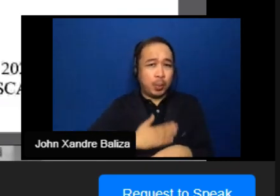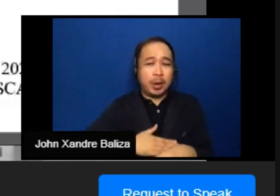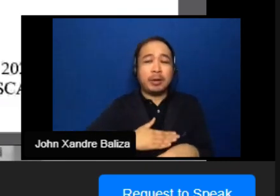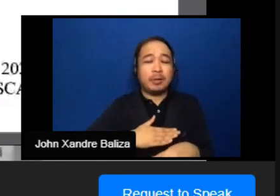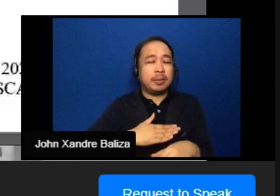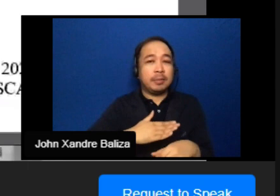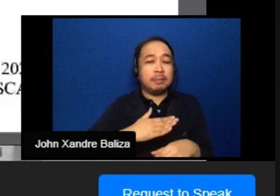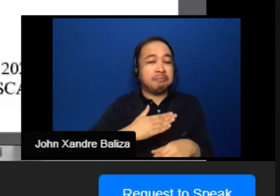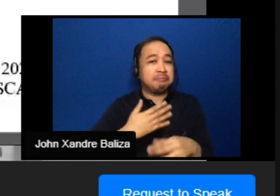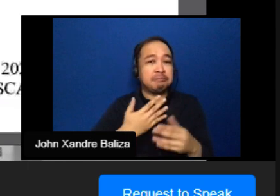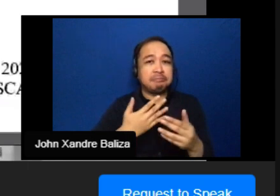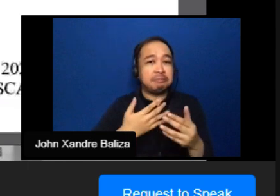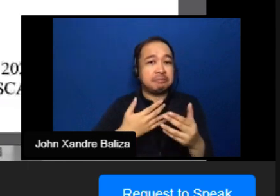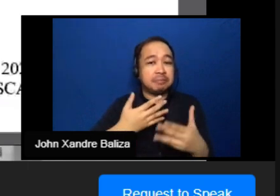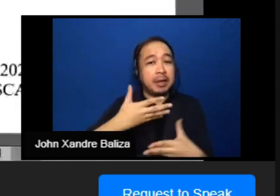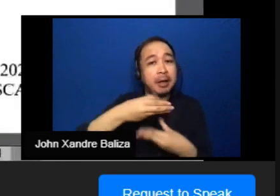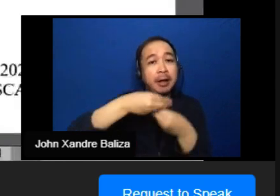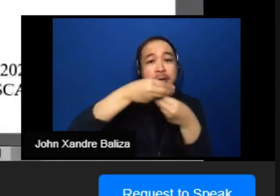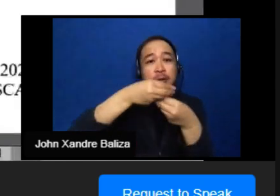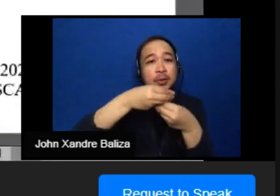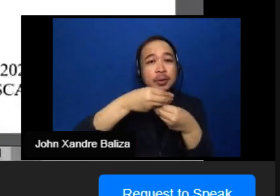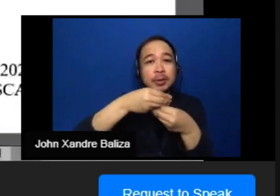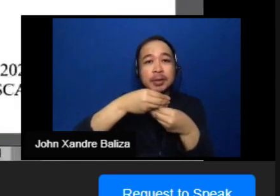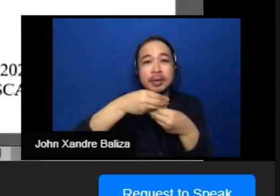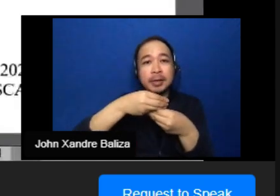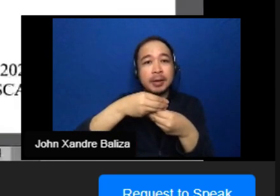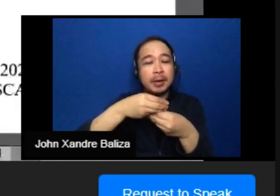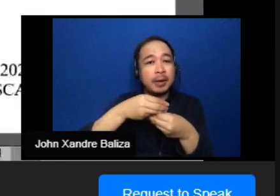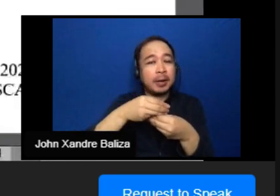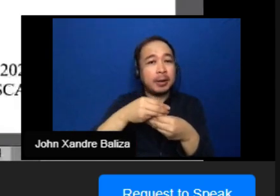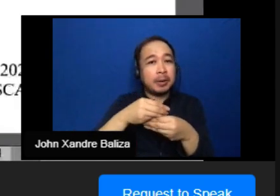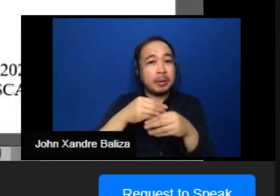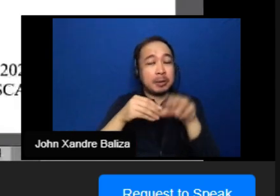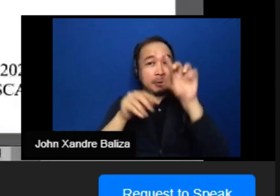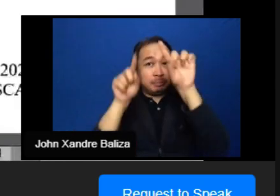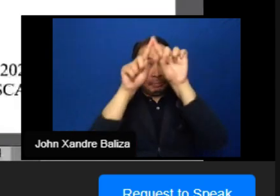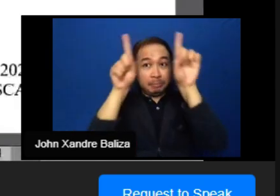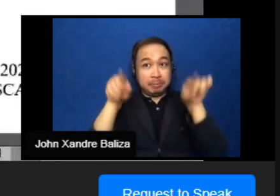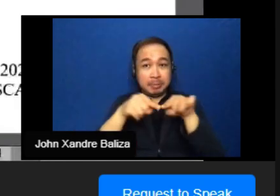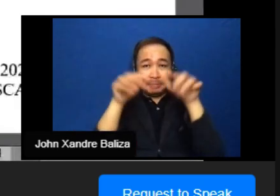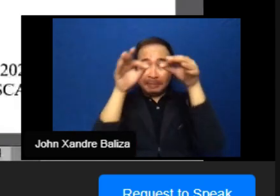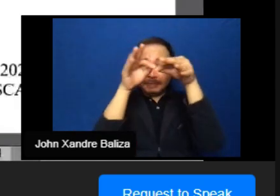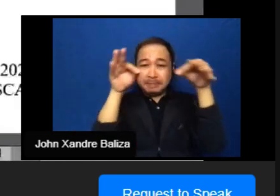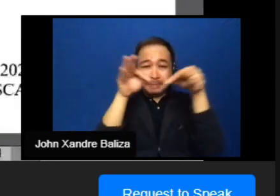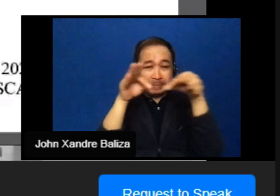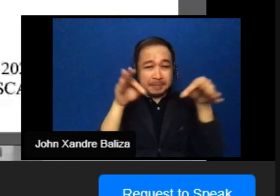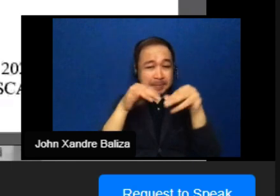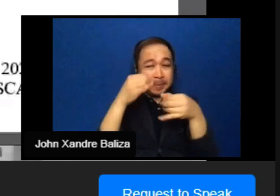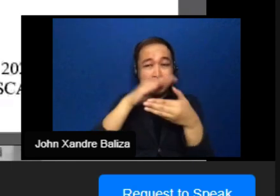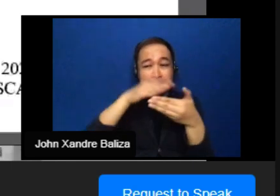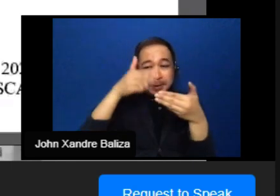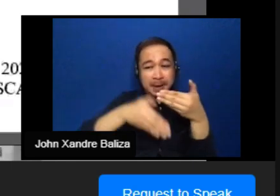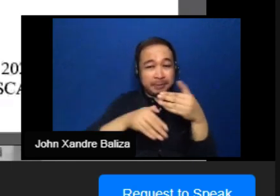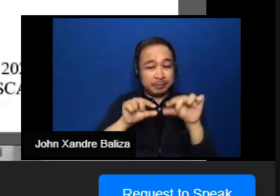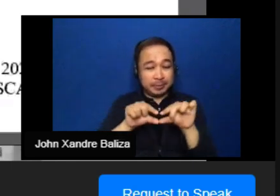in the footnote. about the